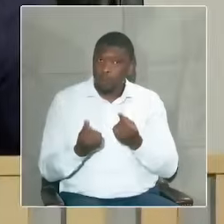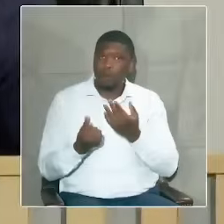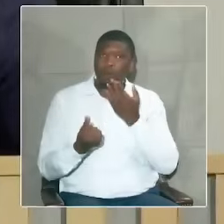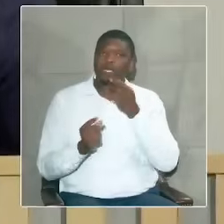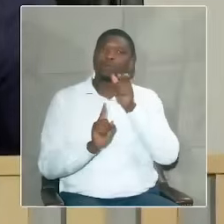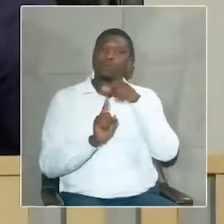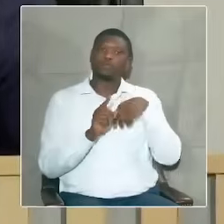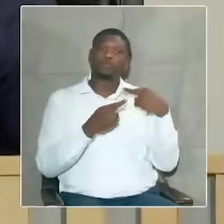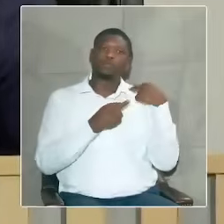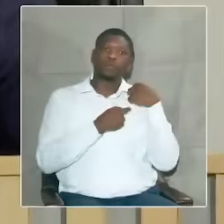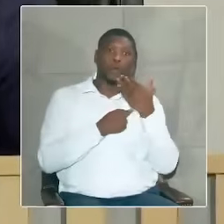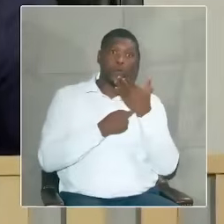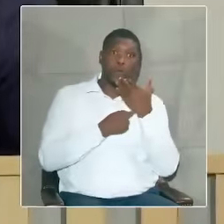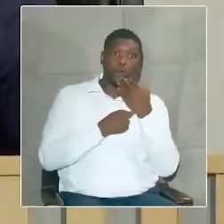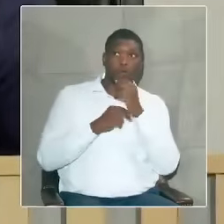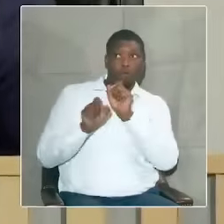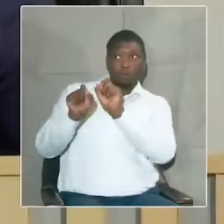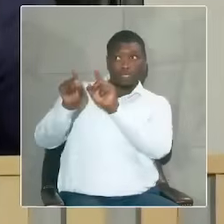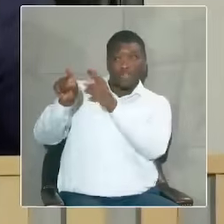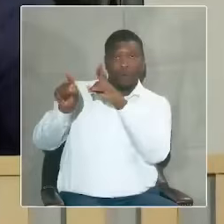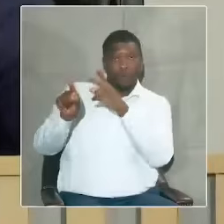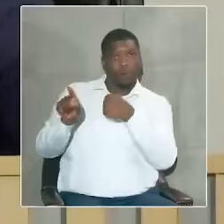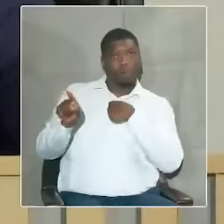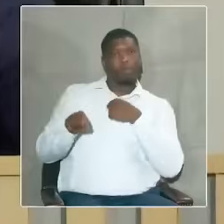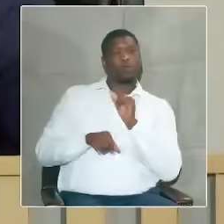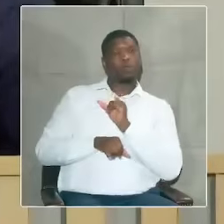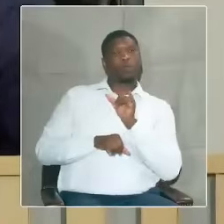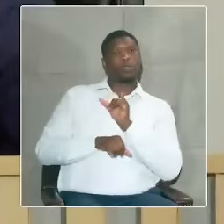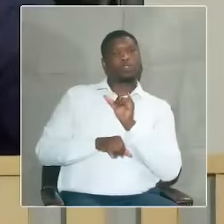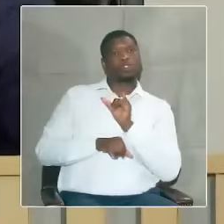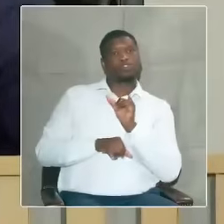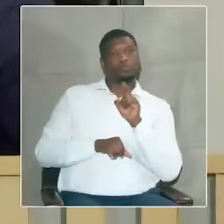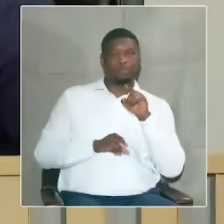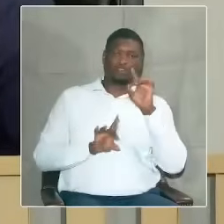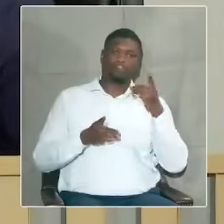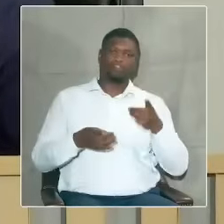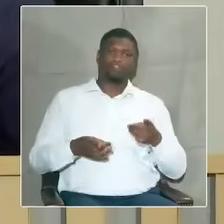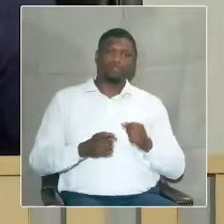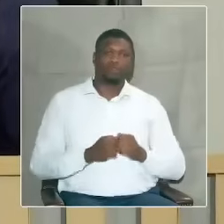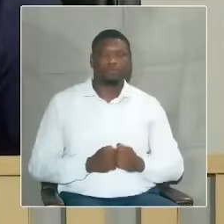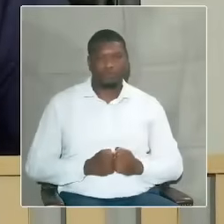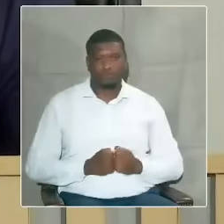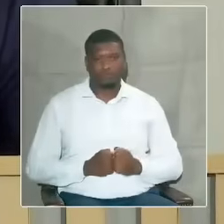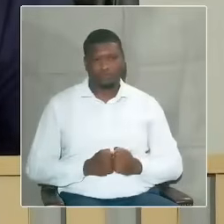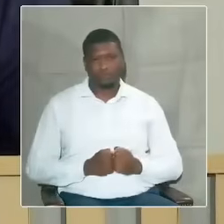by him or myself, if it has to be done.